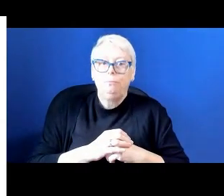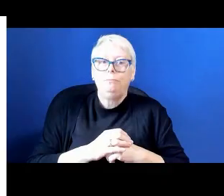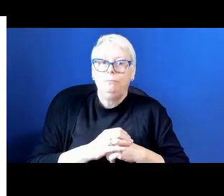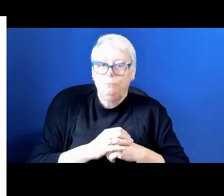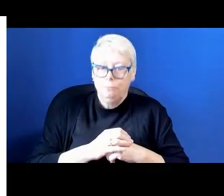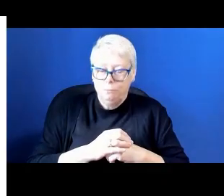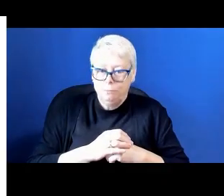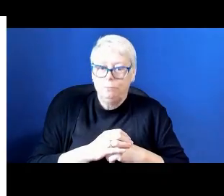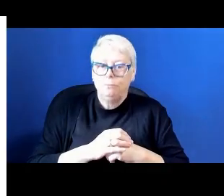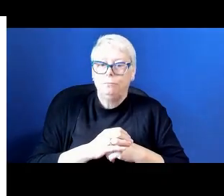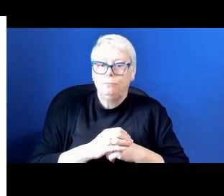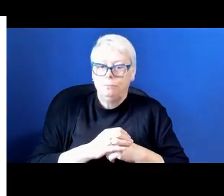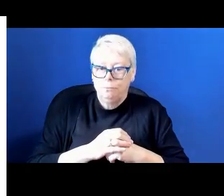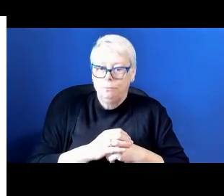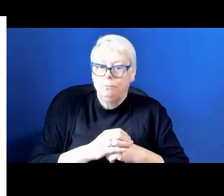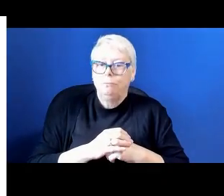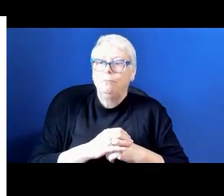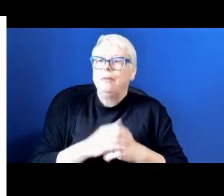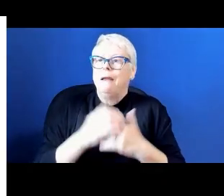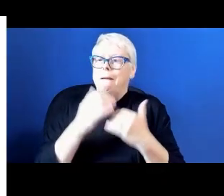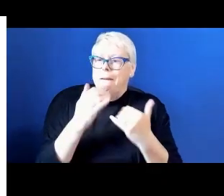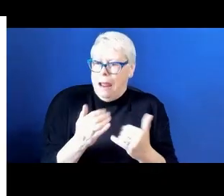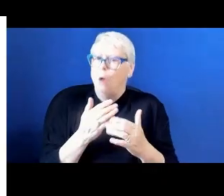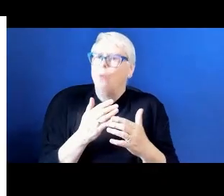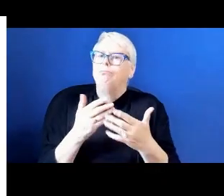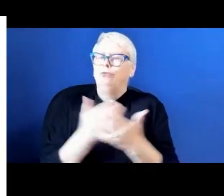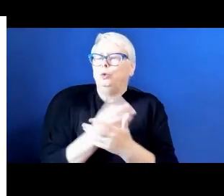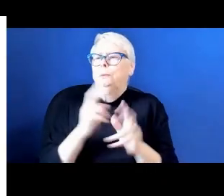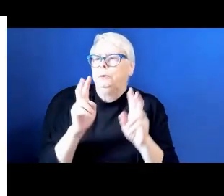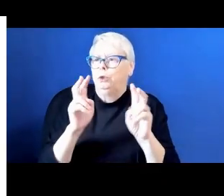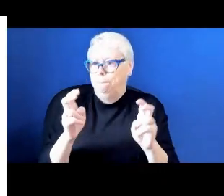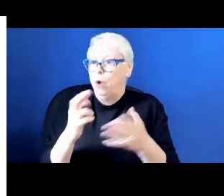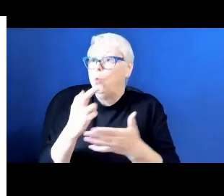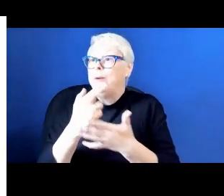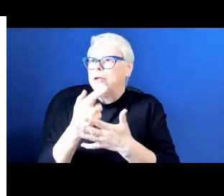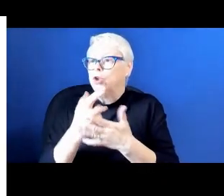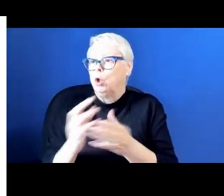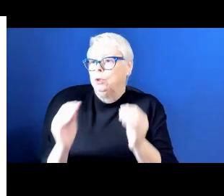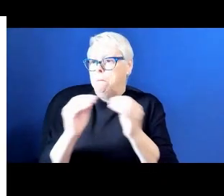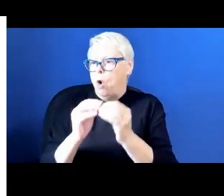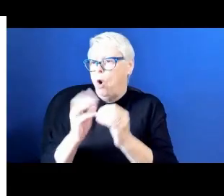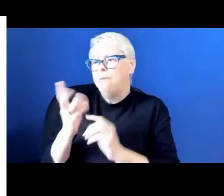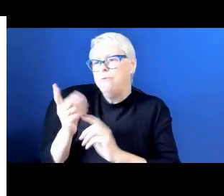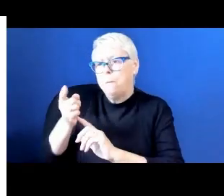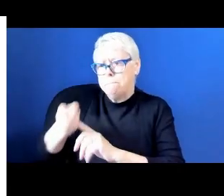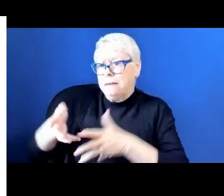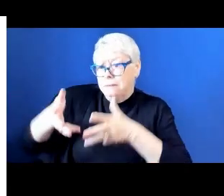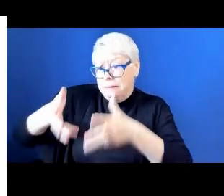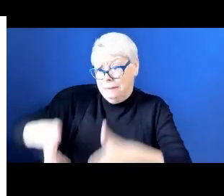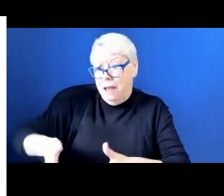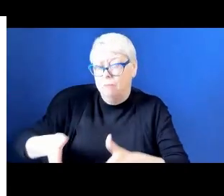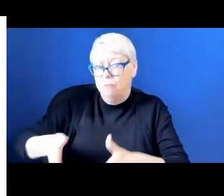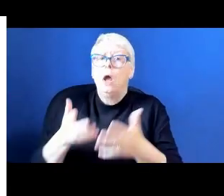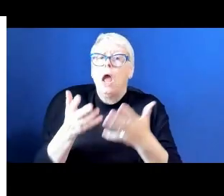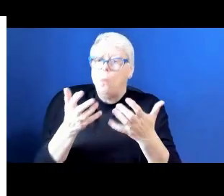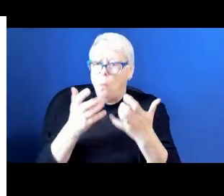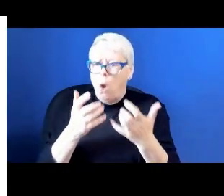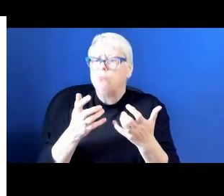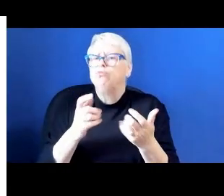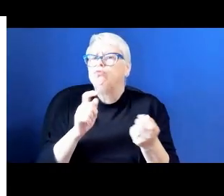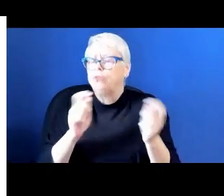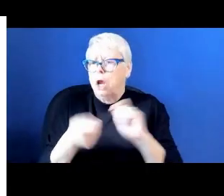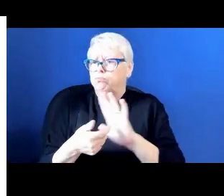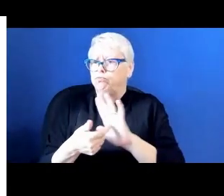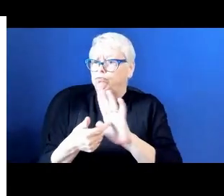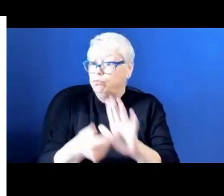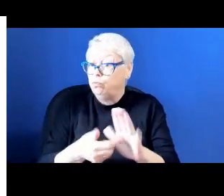of resources to share with you and a couple more minutes left in this meeting. And I want to switch gears again and tell you